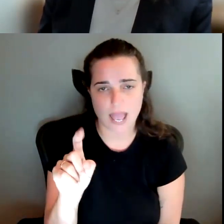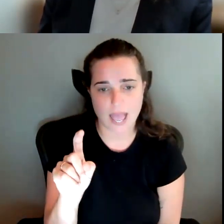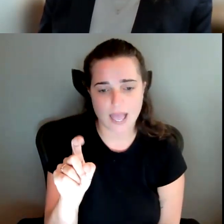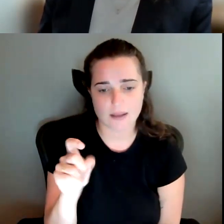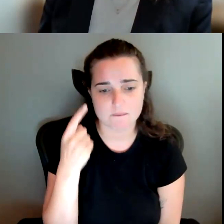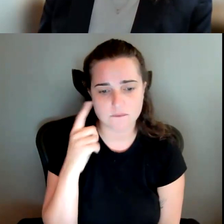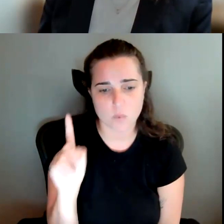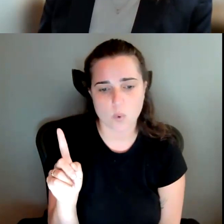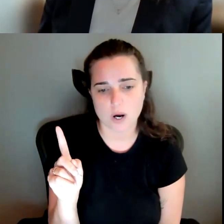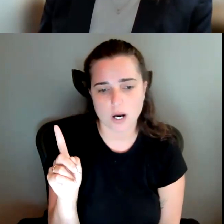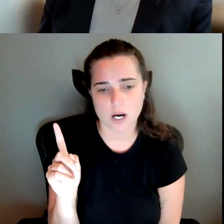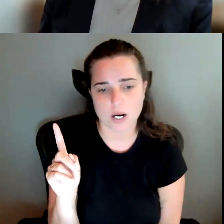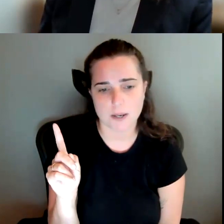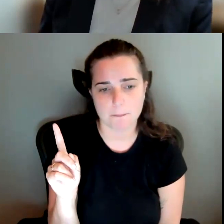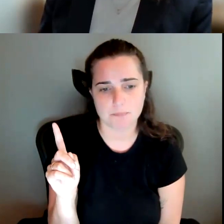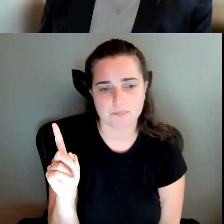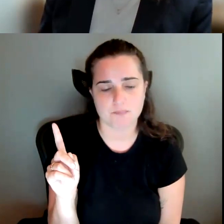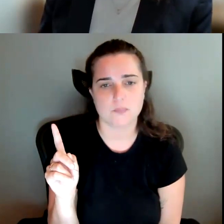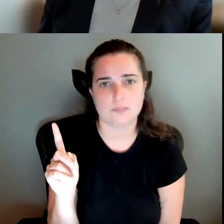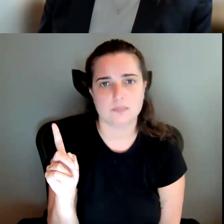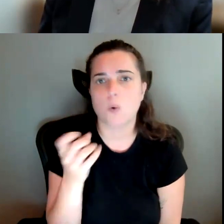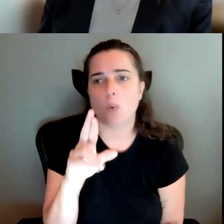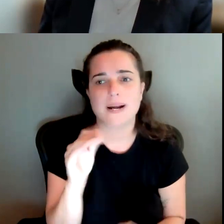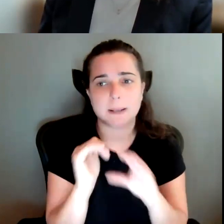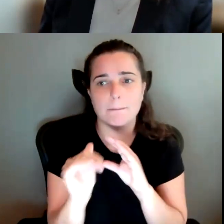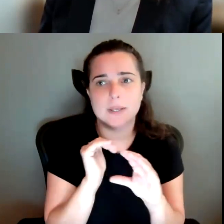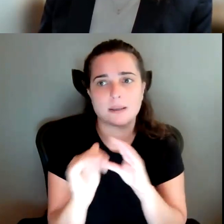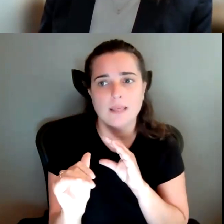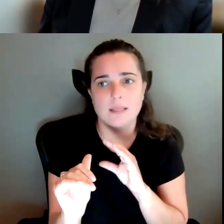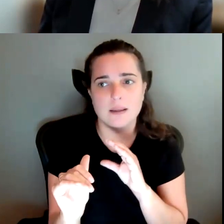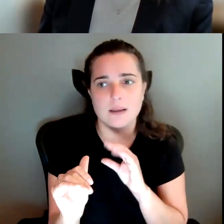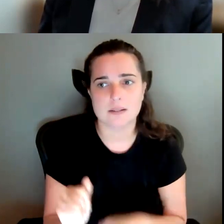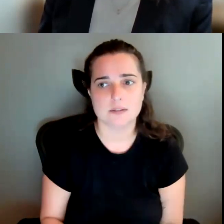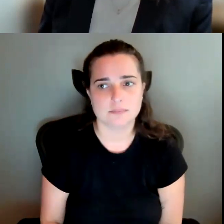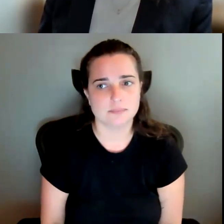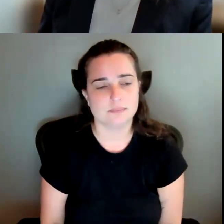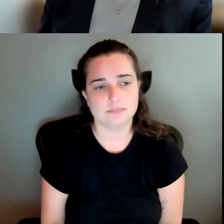or like send an email out or something? Because